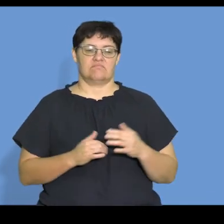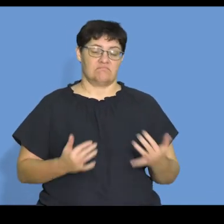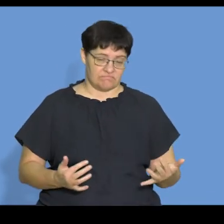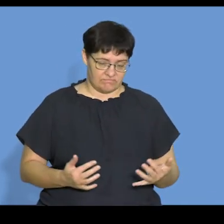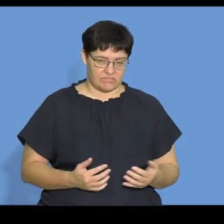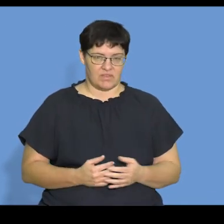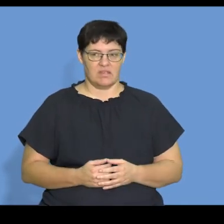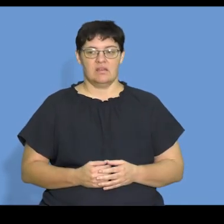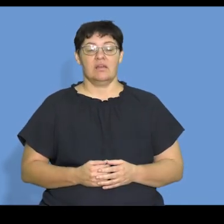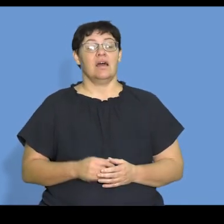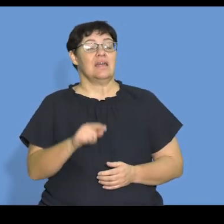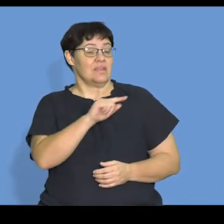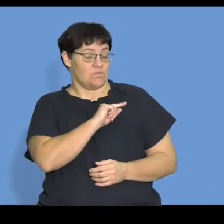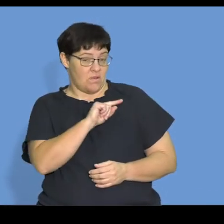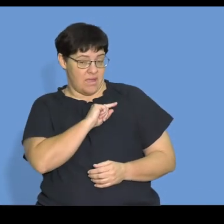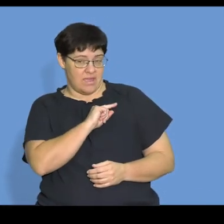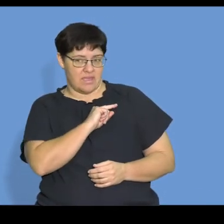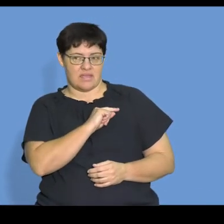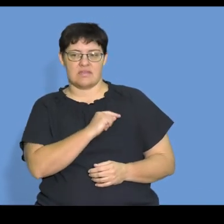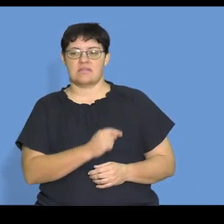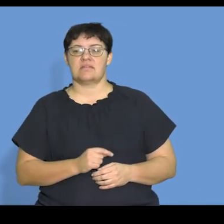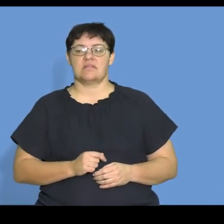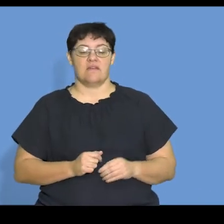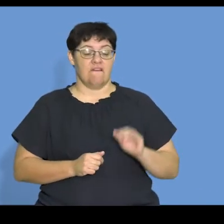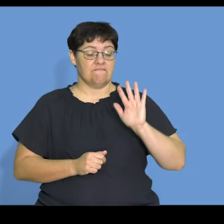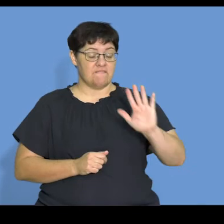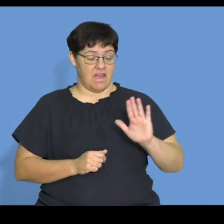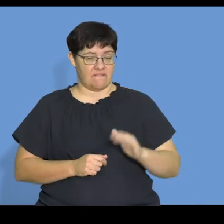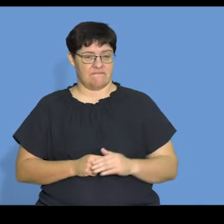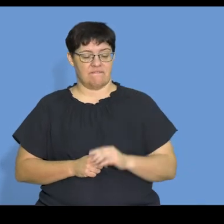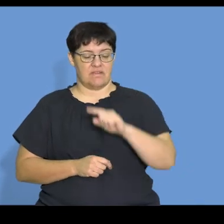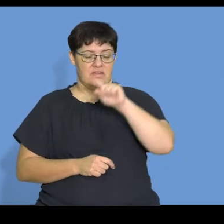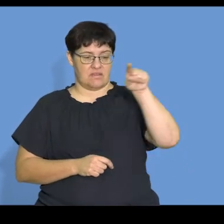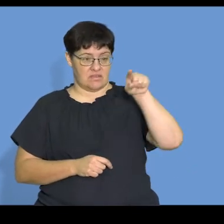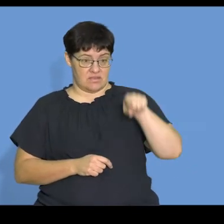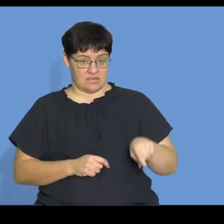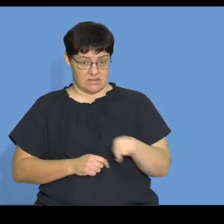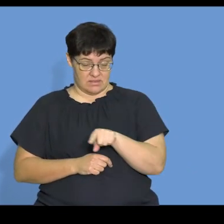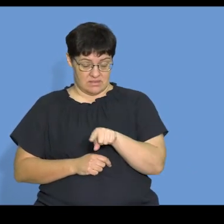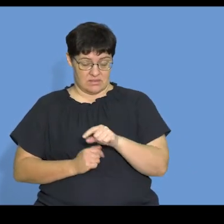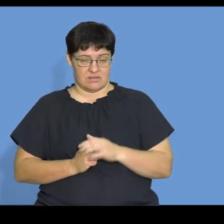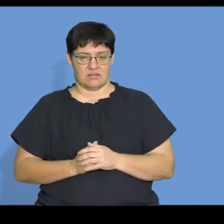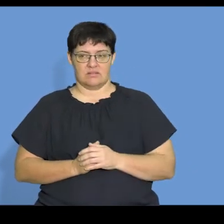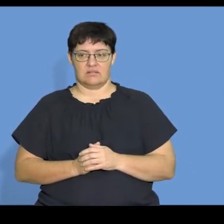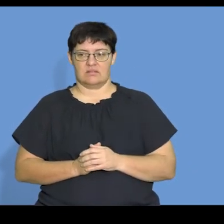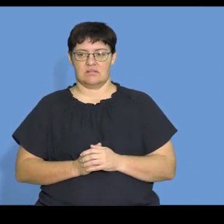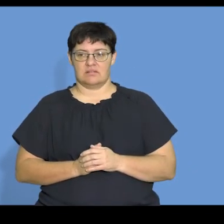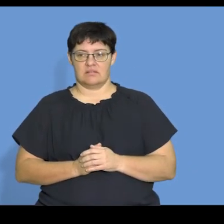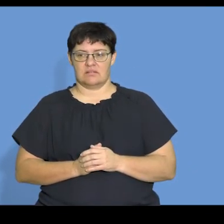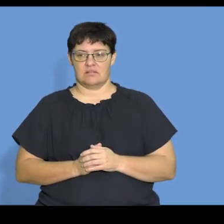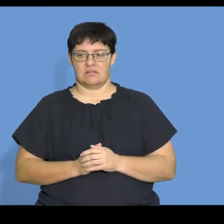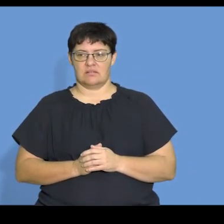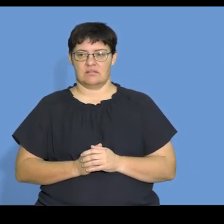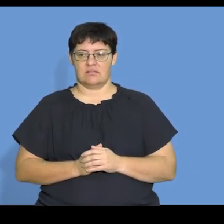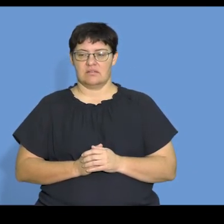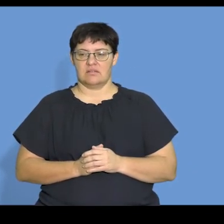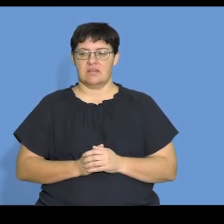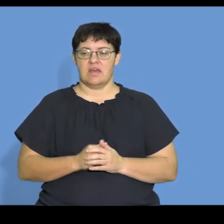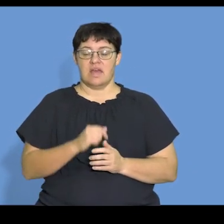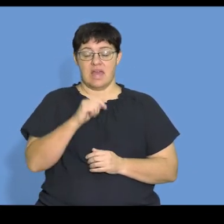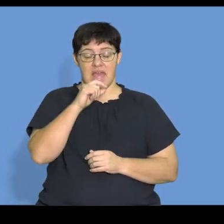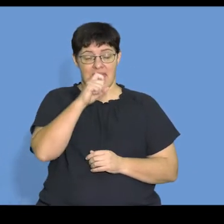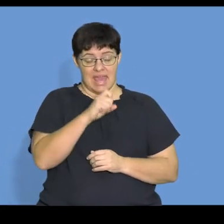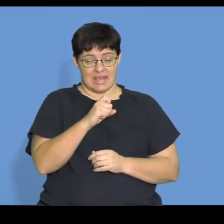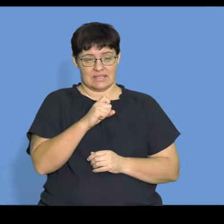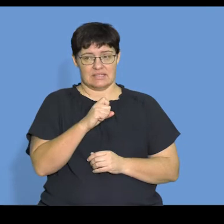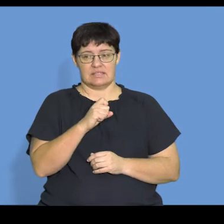And therefore, this will then be 5, open the bracket, x plus 1 minus 5 will